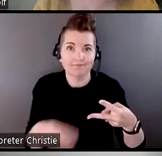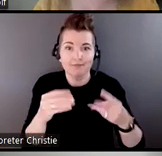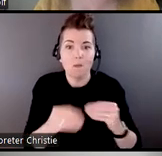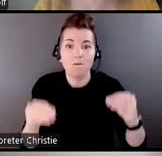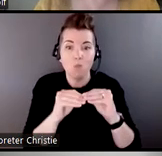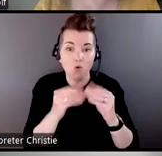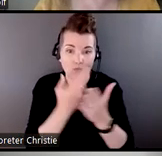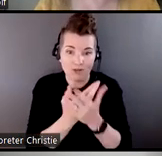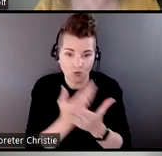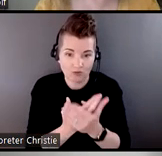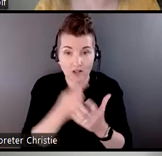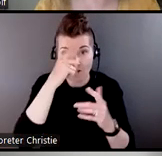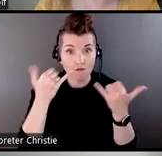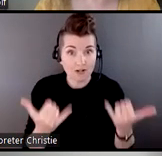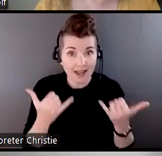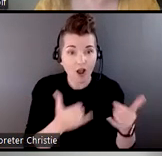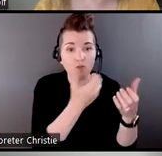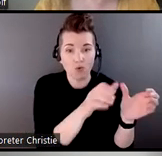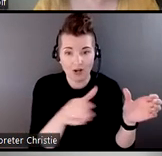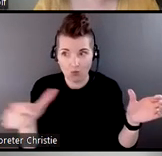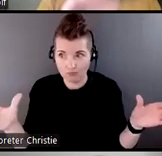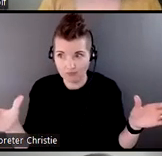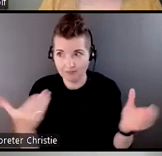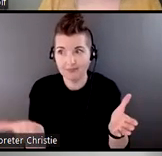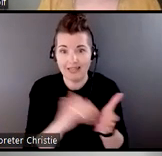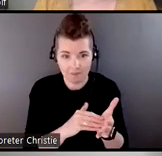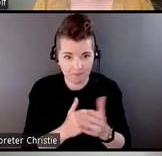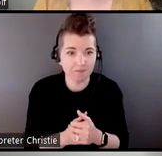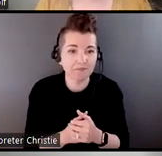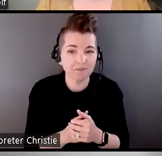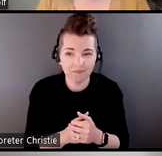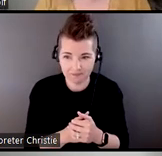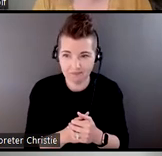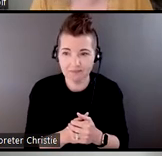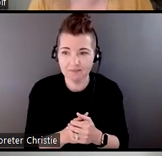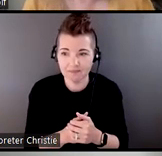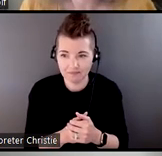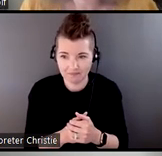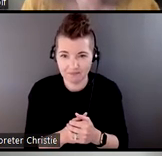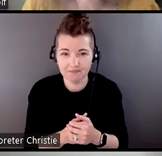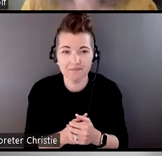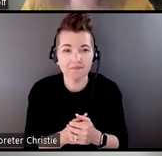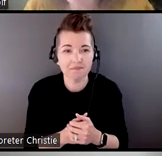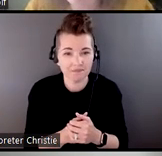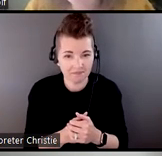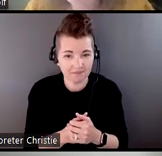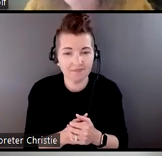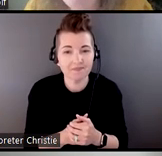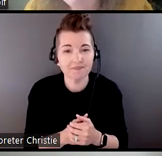now, we're going to do some breakout rooms again. And I'd like you to brainstorm methods you might use to